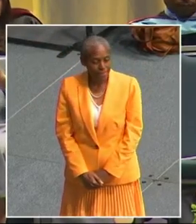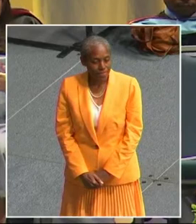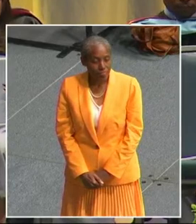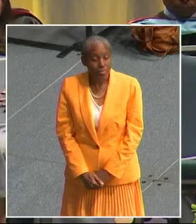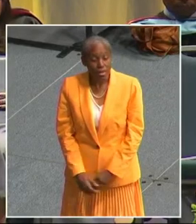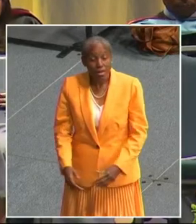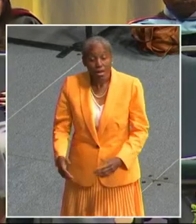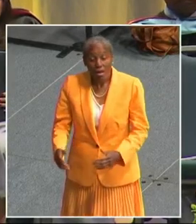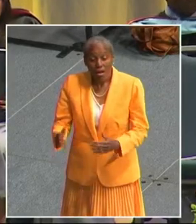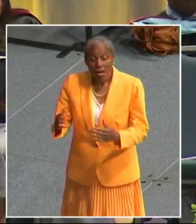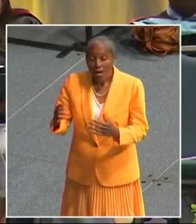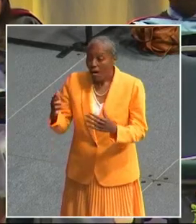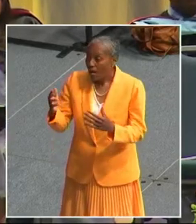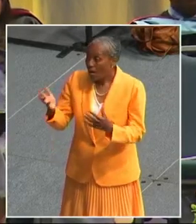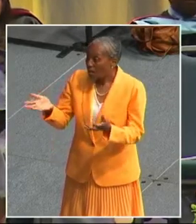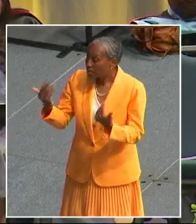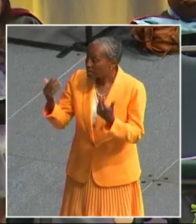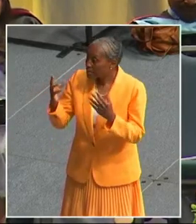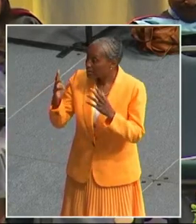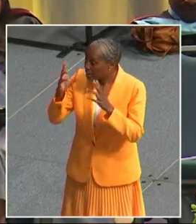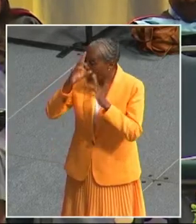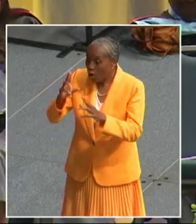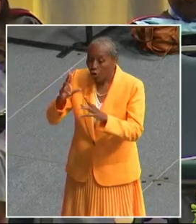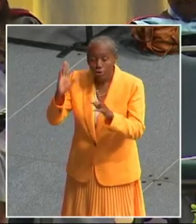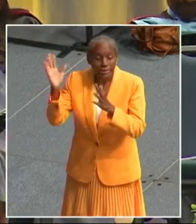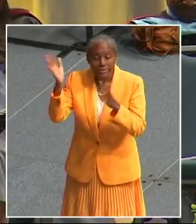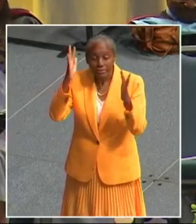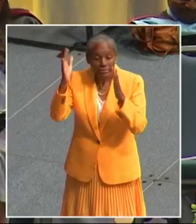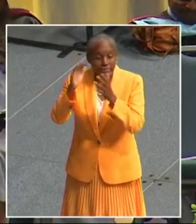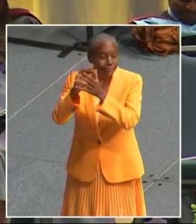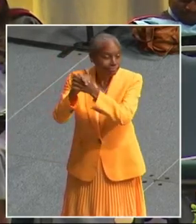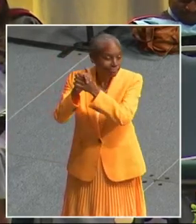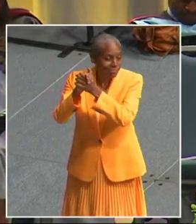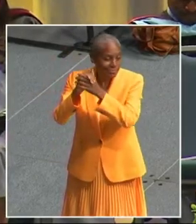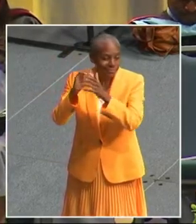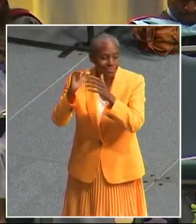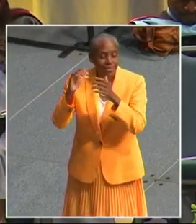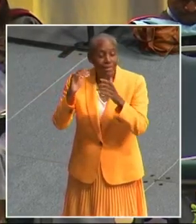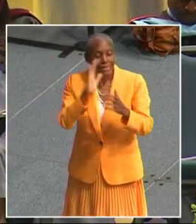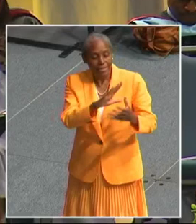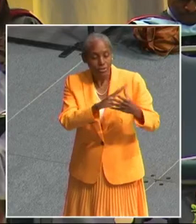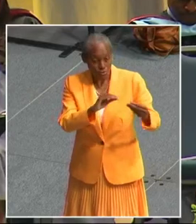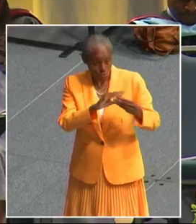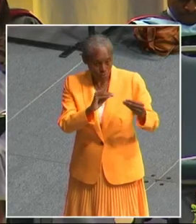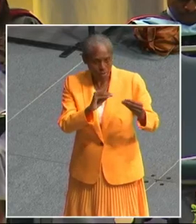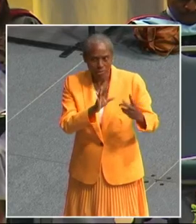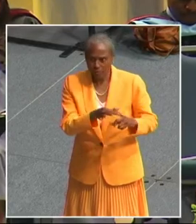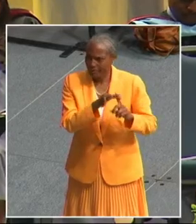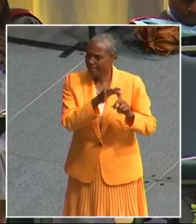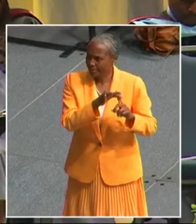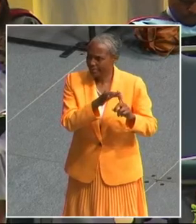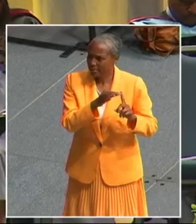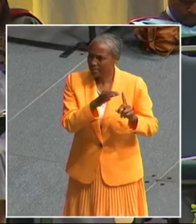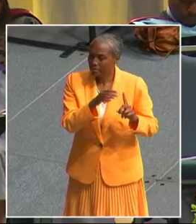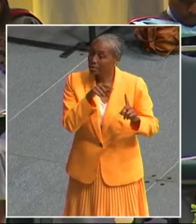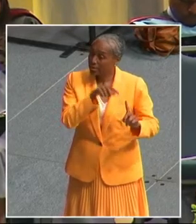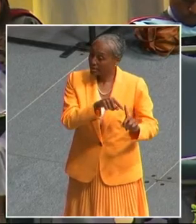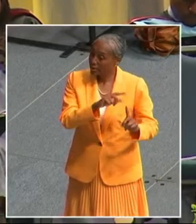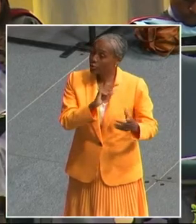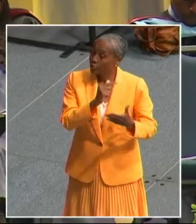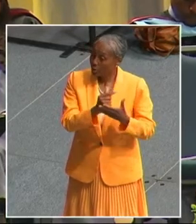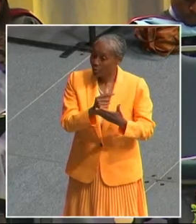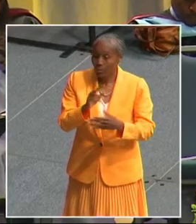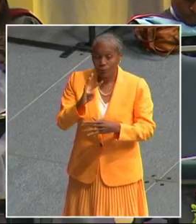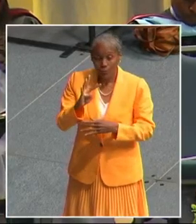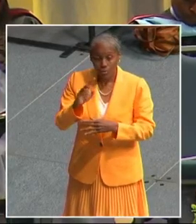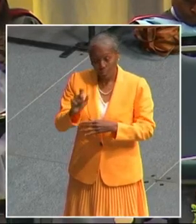I'm going to let you celebrate a lot today, so take all the time you need. But his story gets better. Not only will he graduate with a perfect